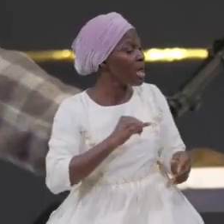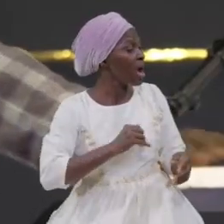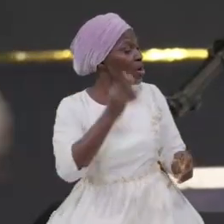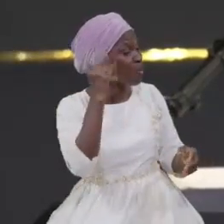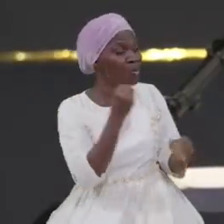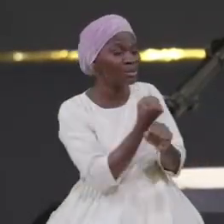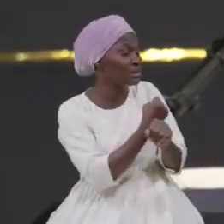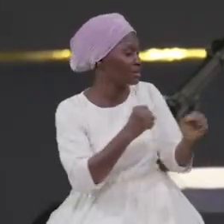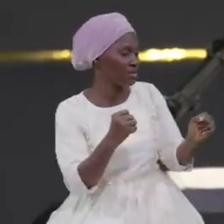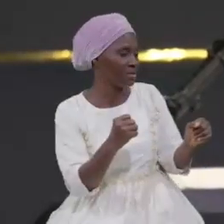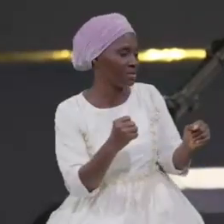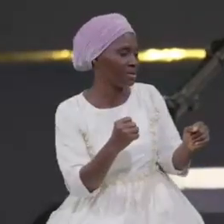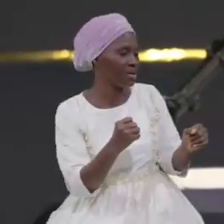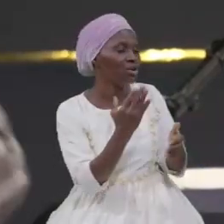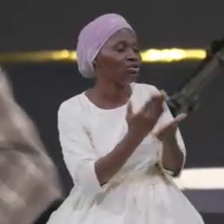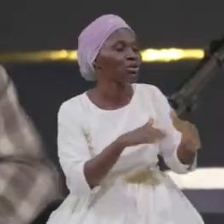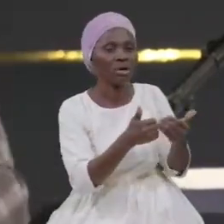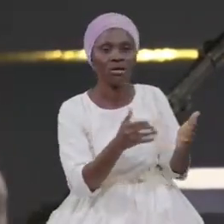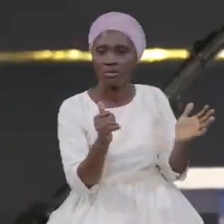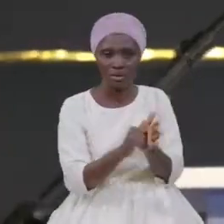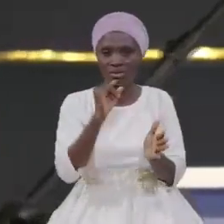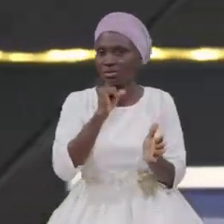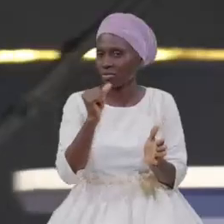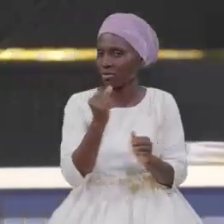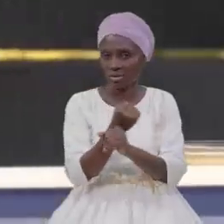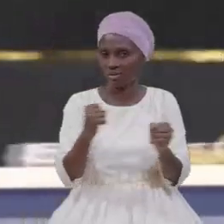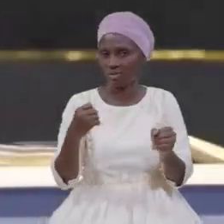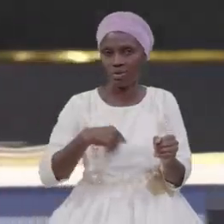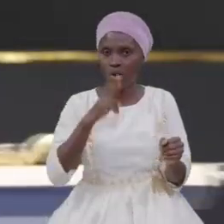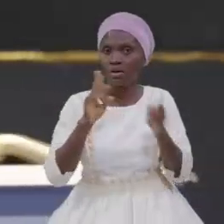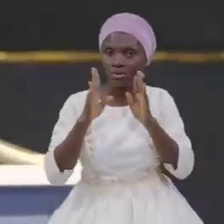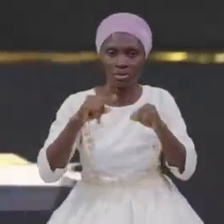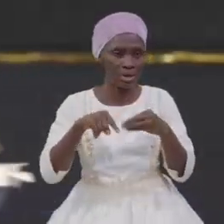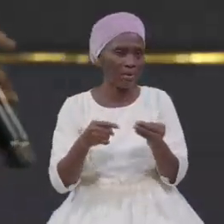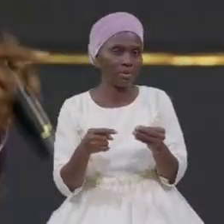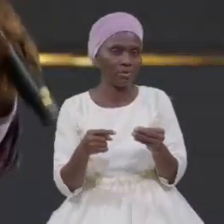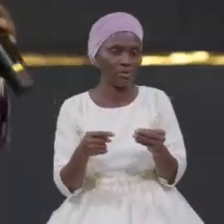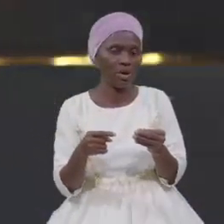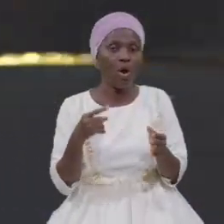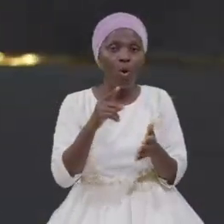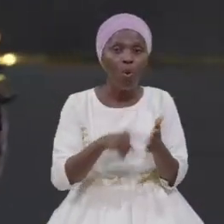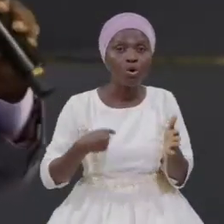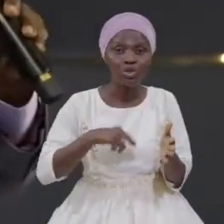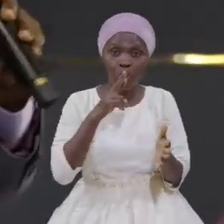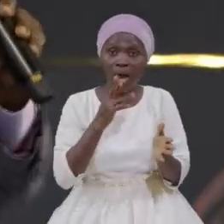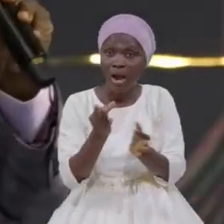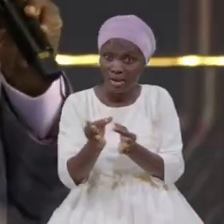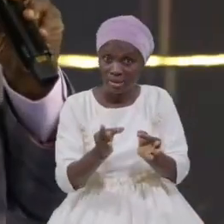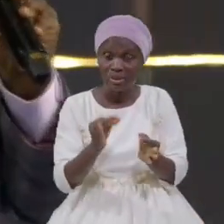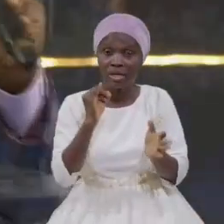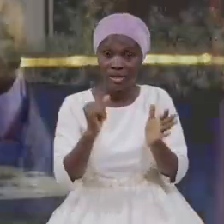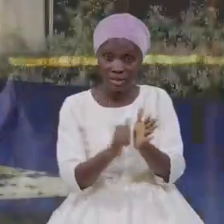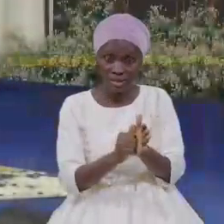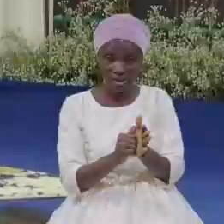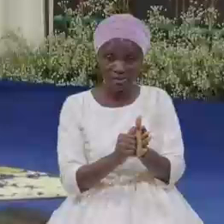Somehow. But that's not the salvation we're talking about. What we're talking about is all